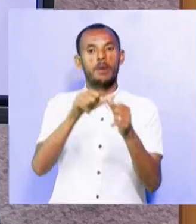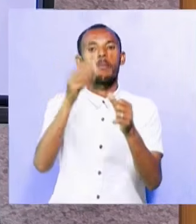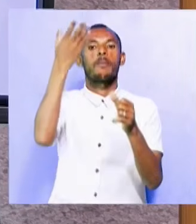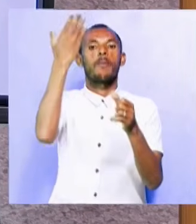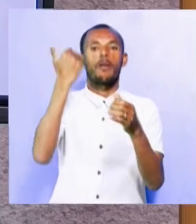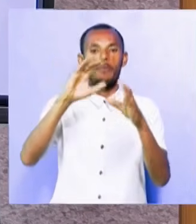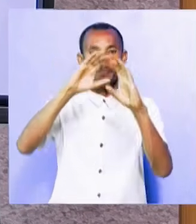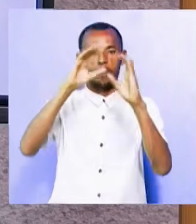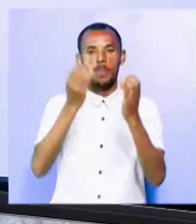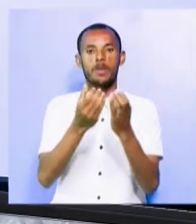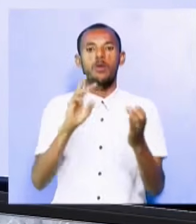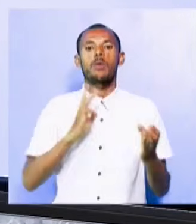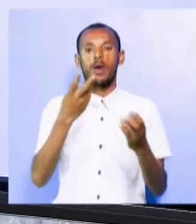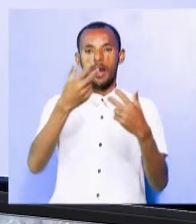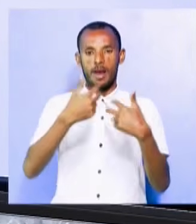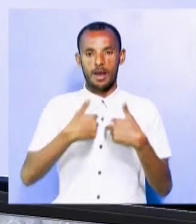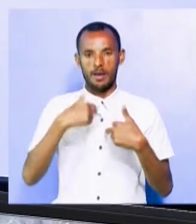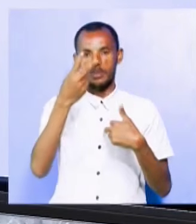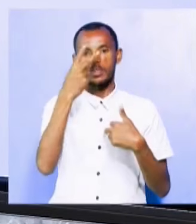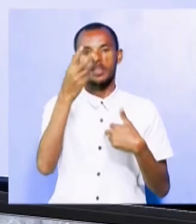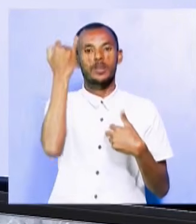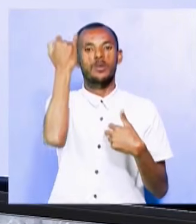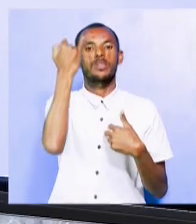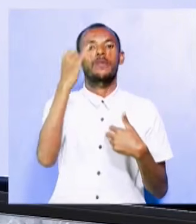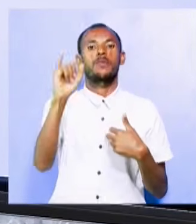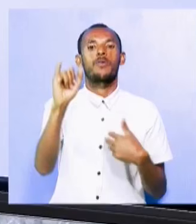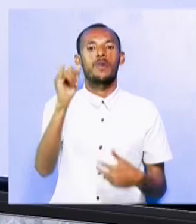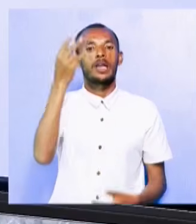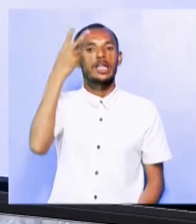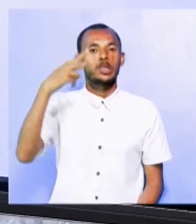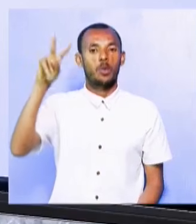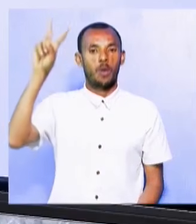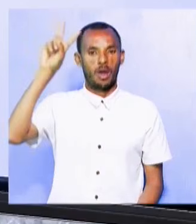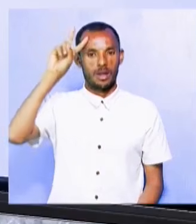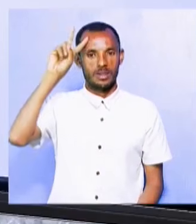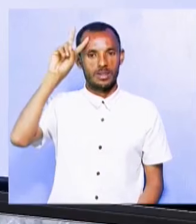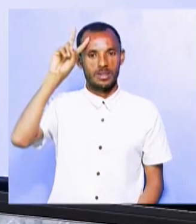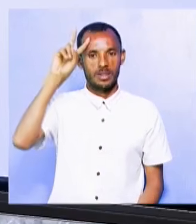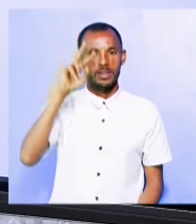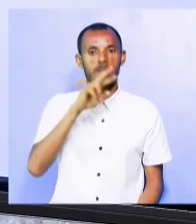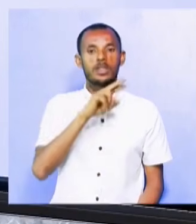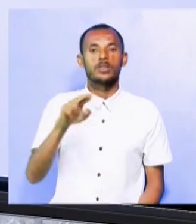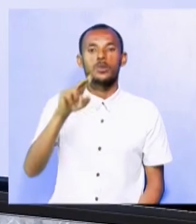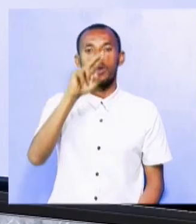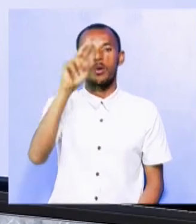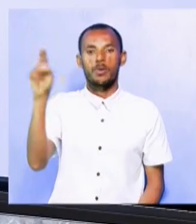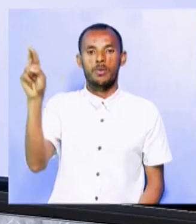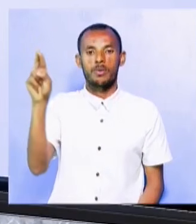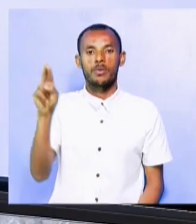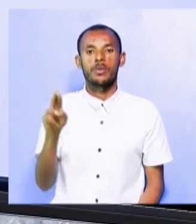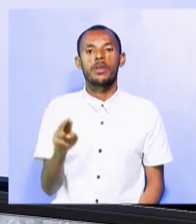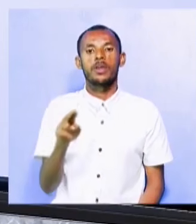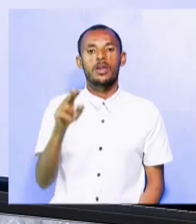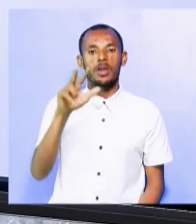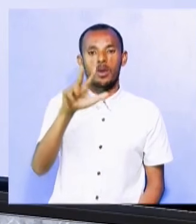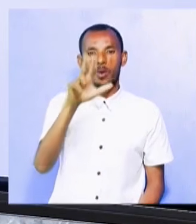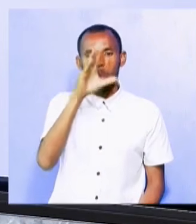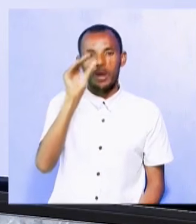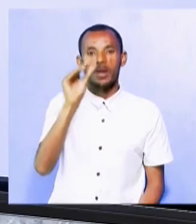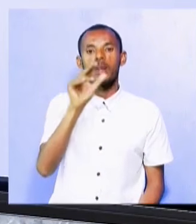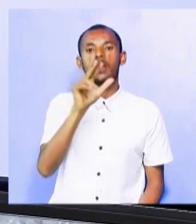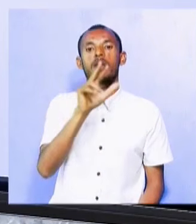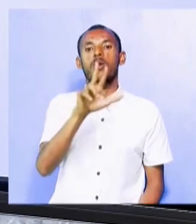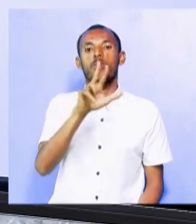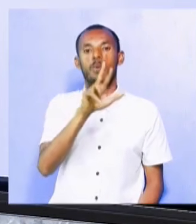previous class, we have seen the concept of squares, square roots, cubes, and cube